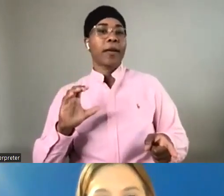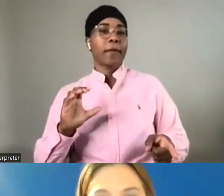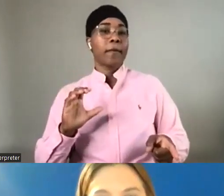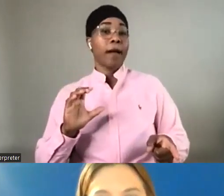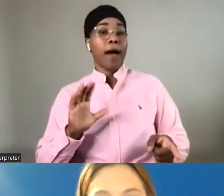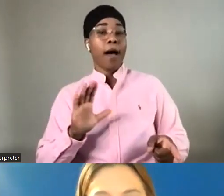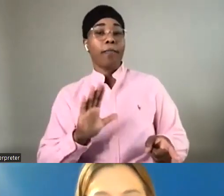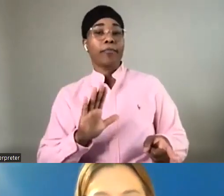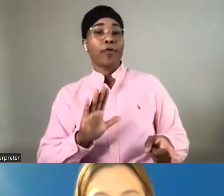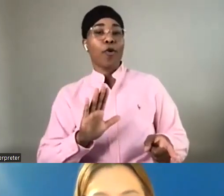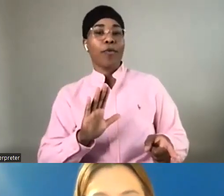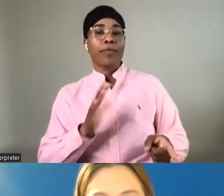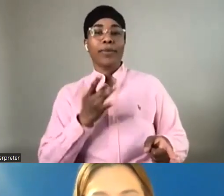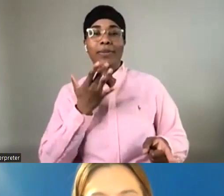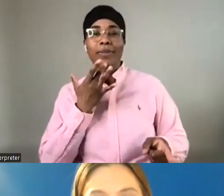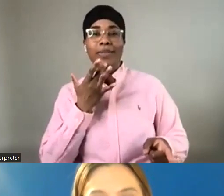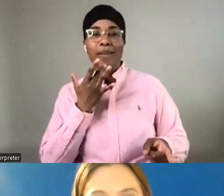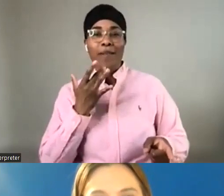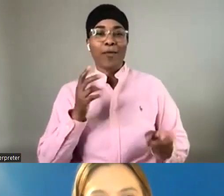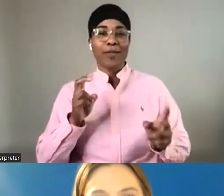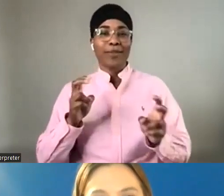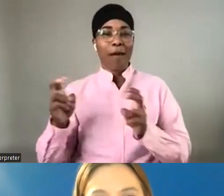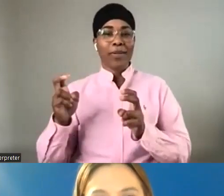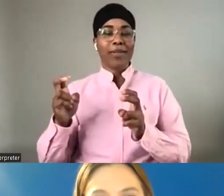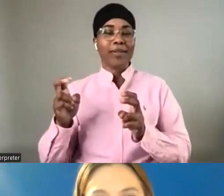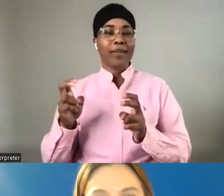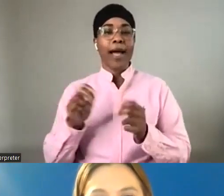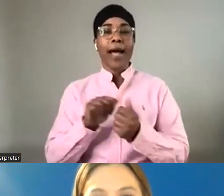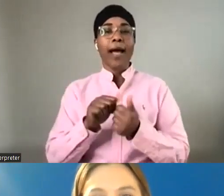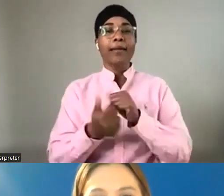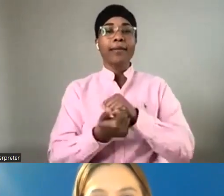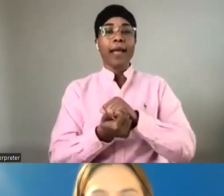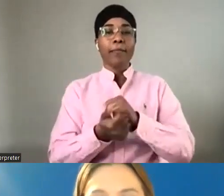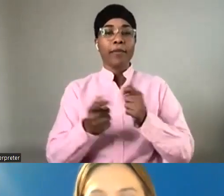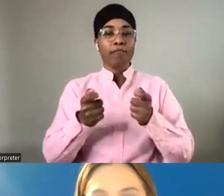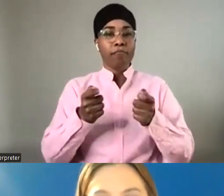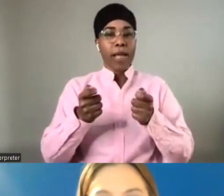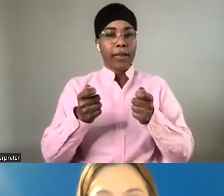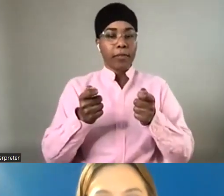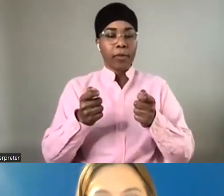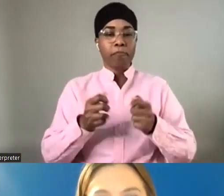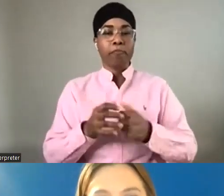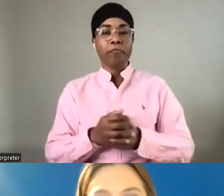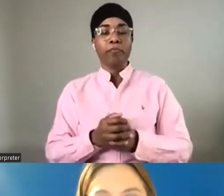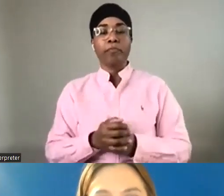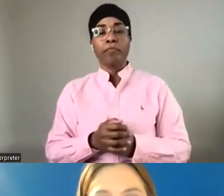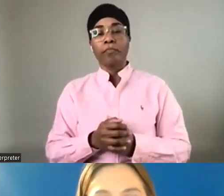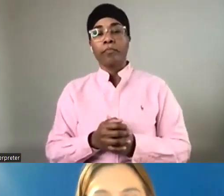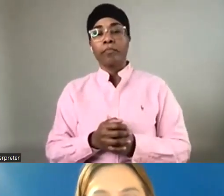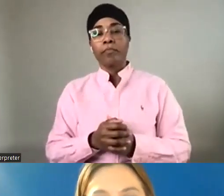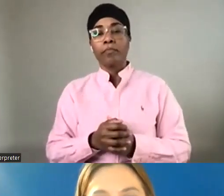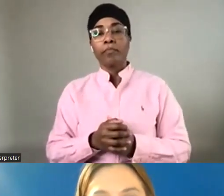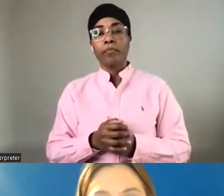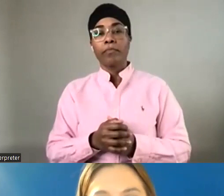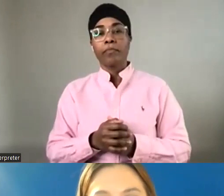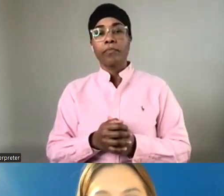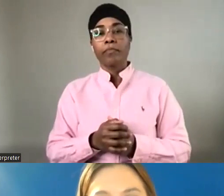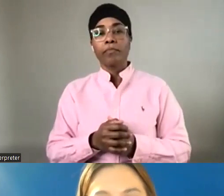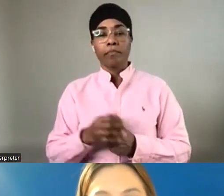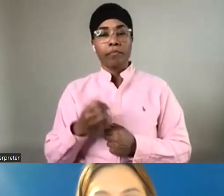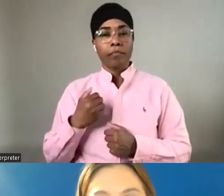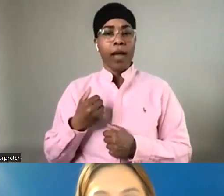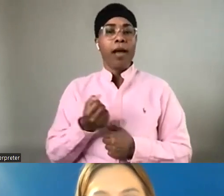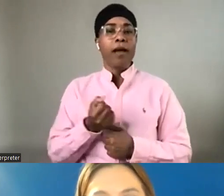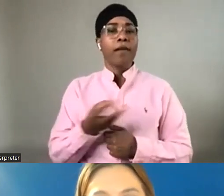Eric's favorite topic, adaptive management. I'll get you both to weigh in on this. So we had a couple of